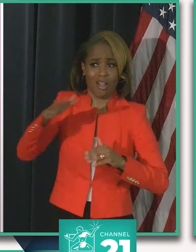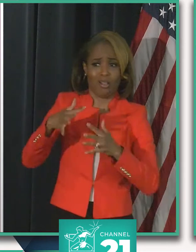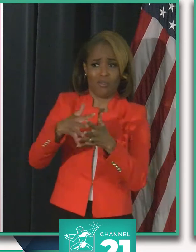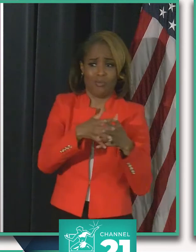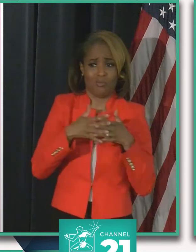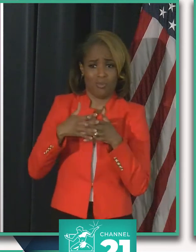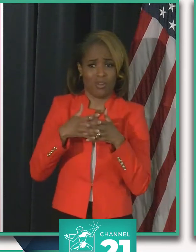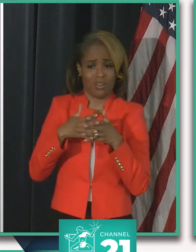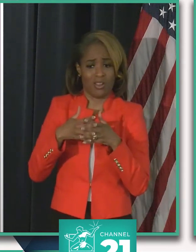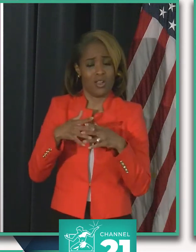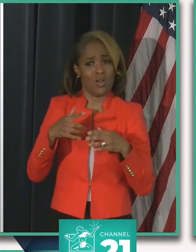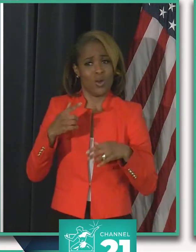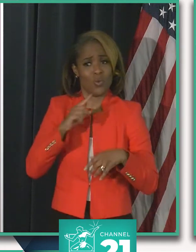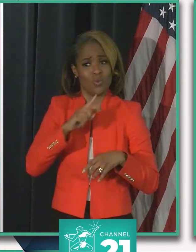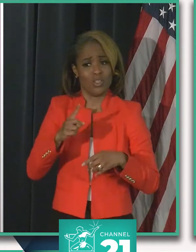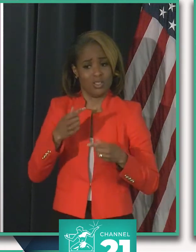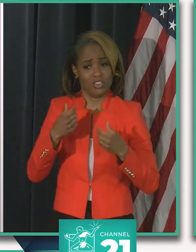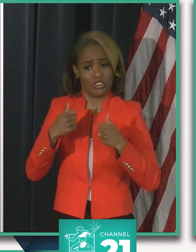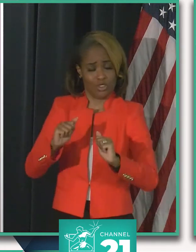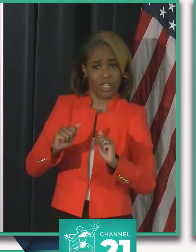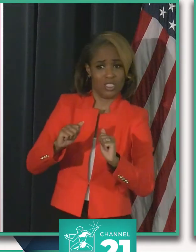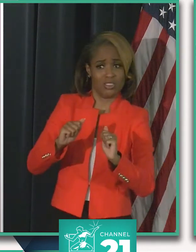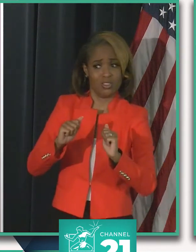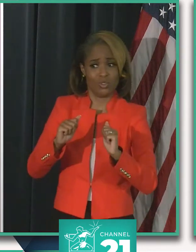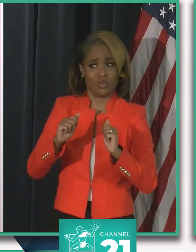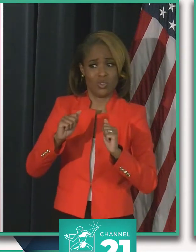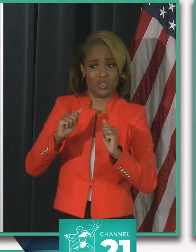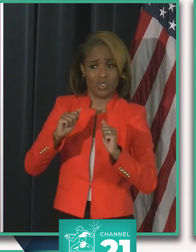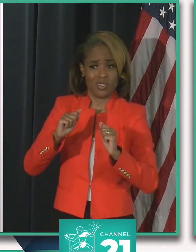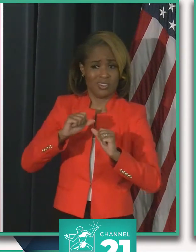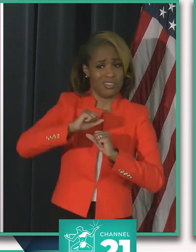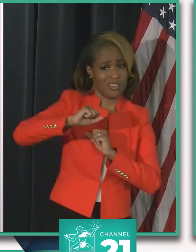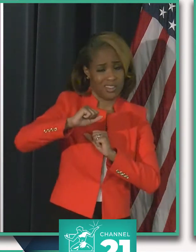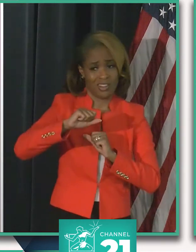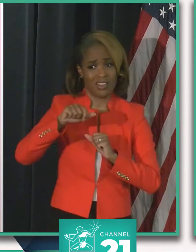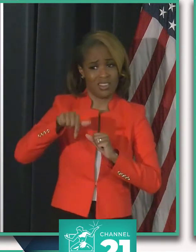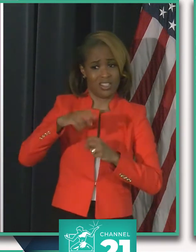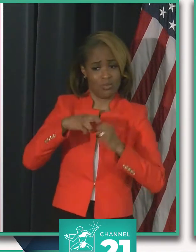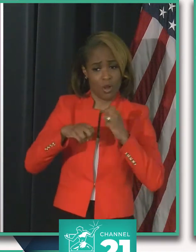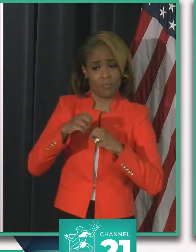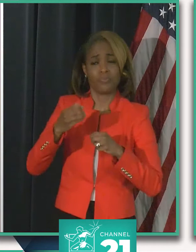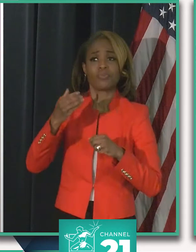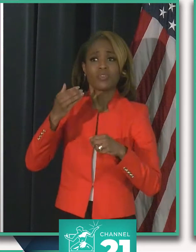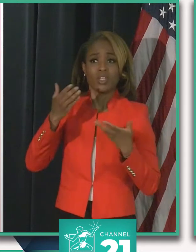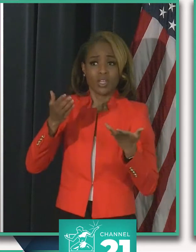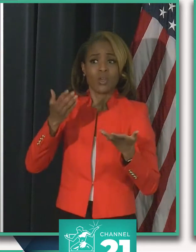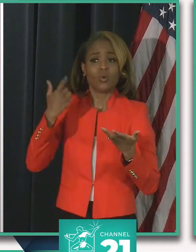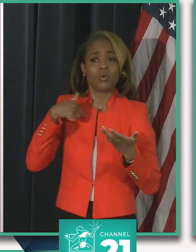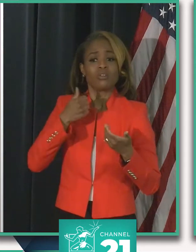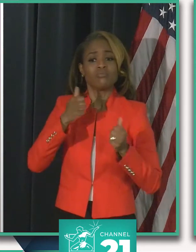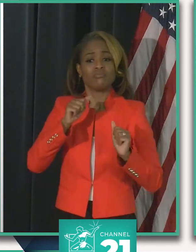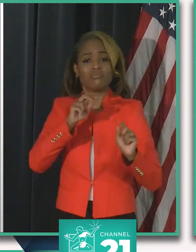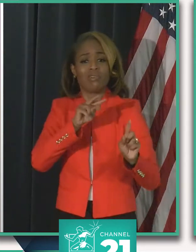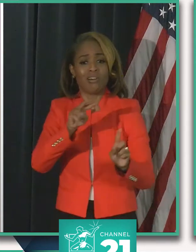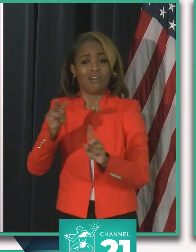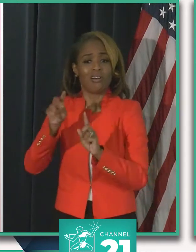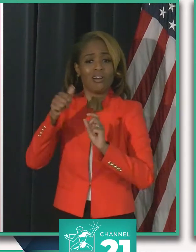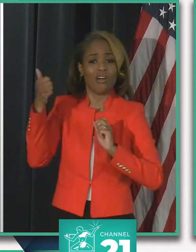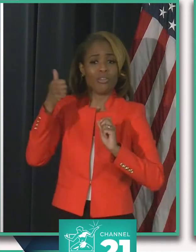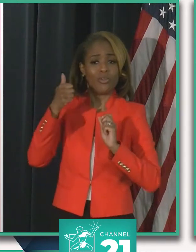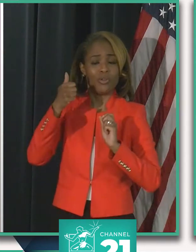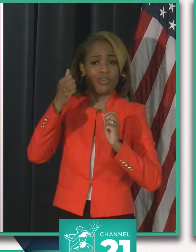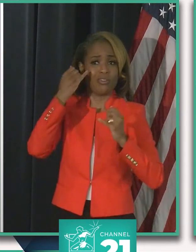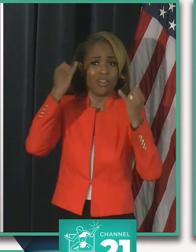fight this issue. I know there are other ideas out there that we're looking at. But right now, I'm